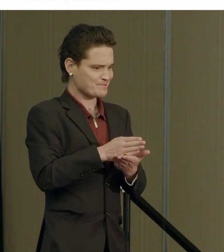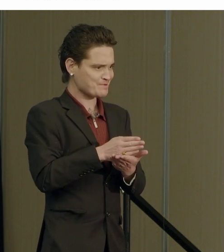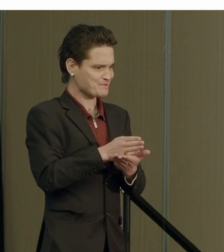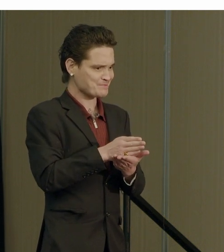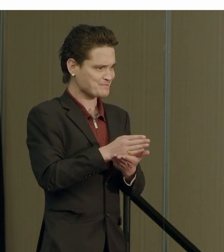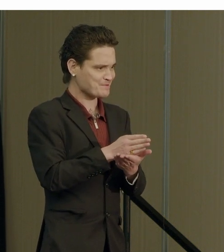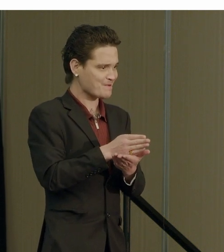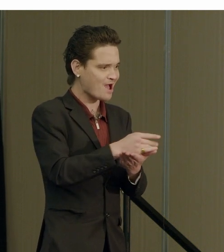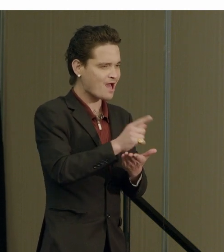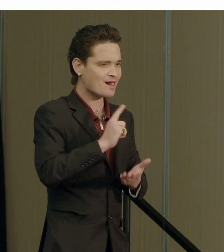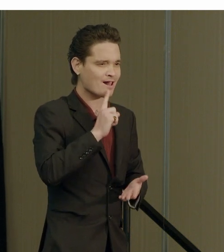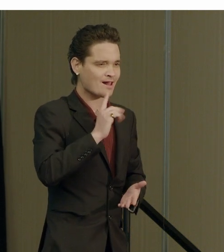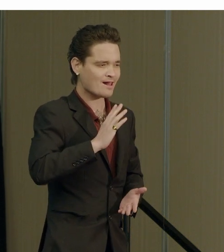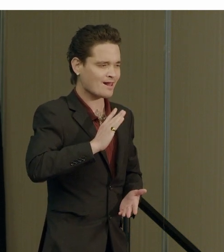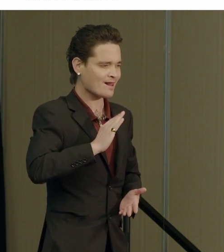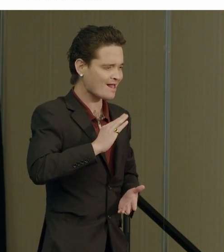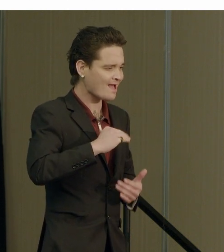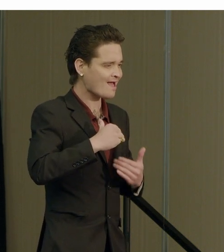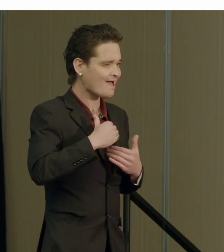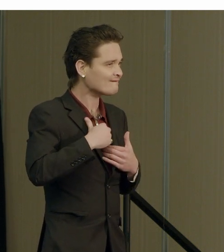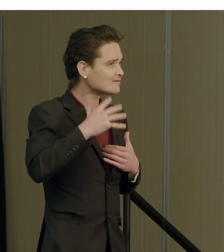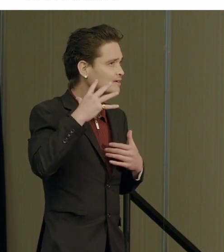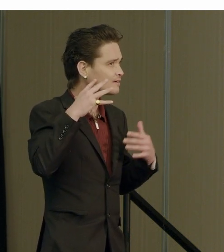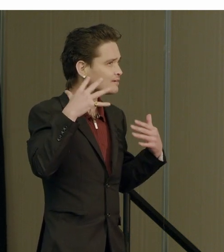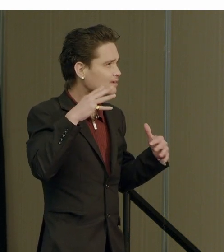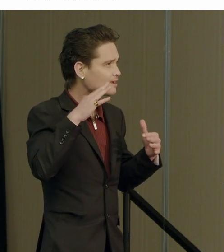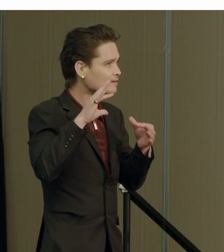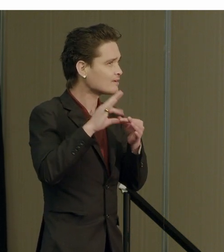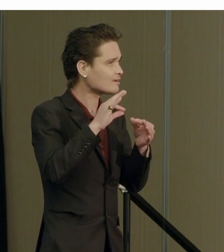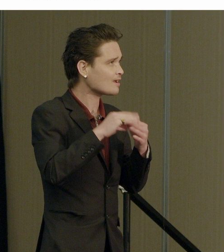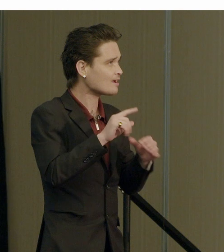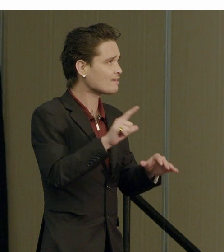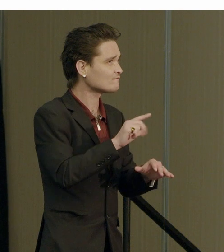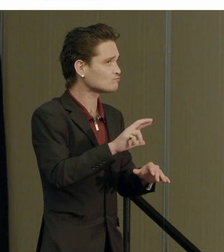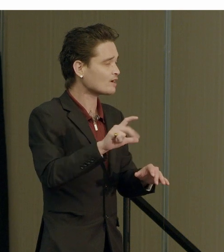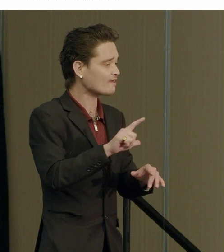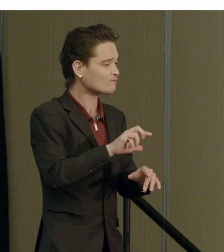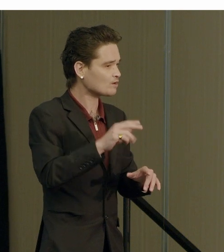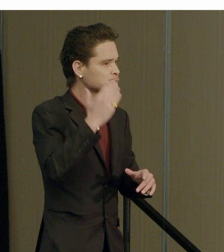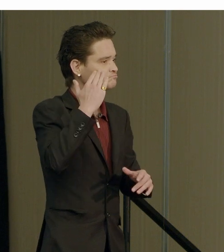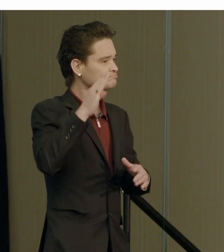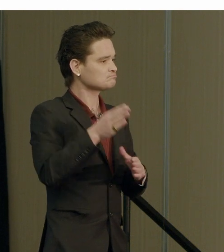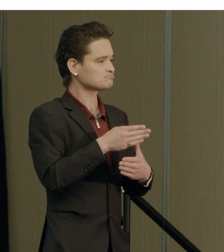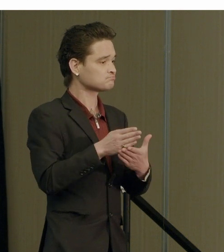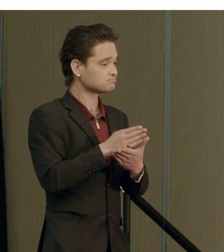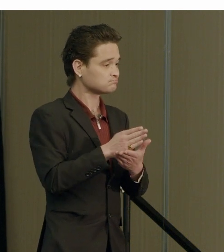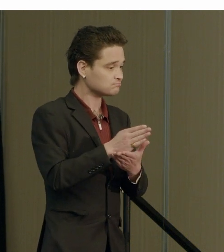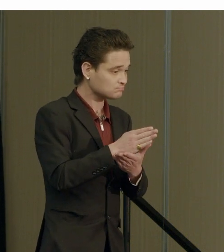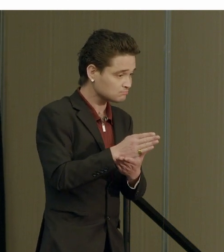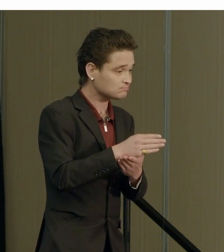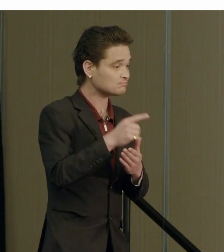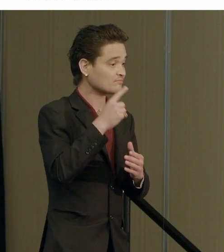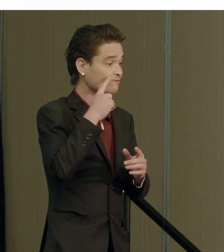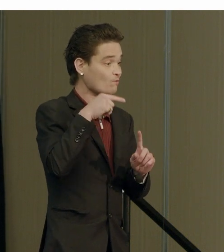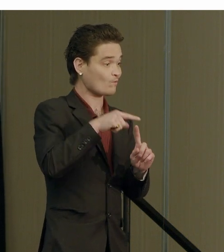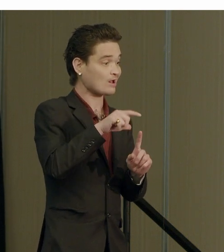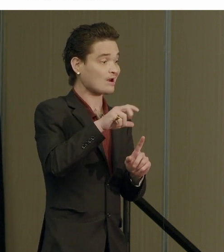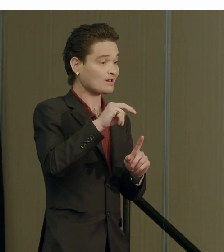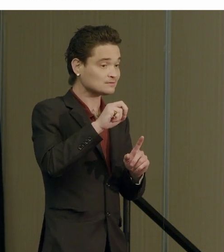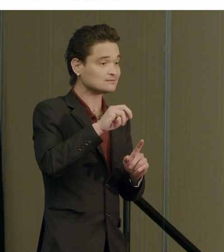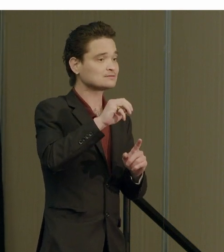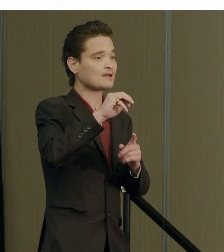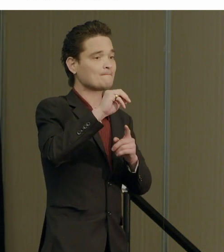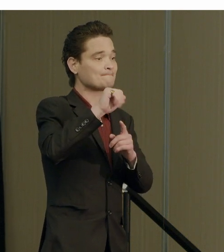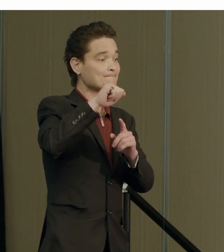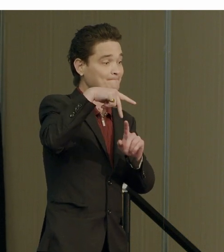guidance and screen reader capabilities within Lens and Maps. So when you go in to Maps, there's a little lens icon, you can click that, and that can help with real-world